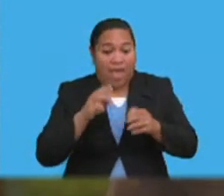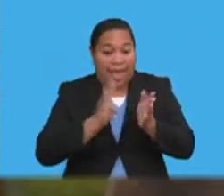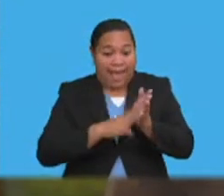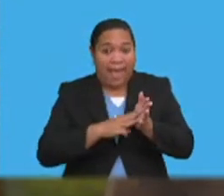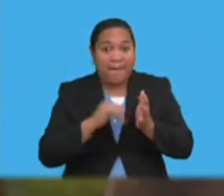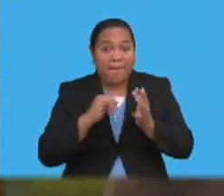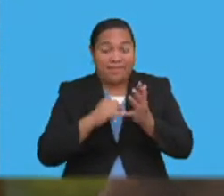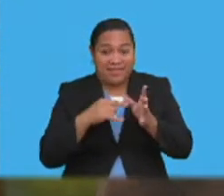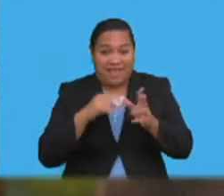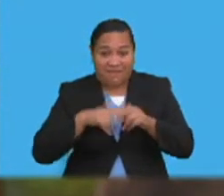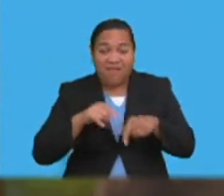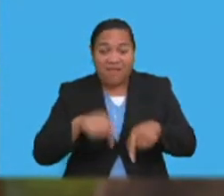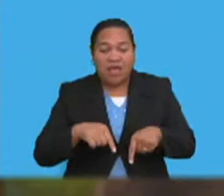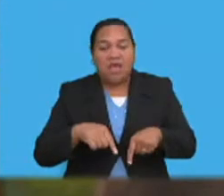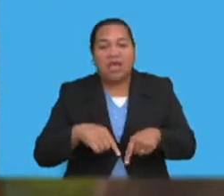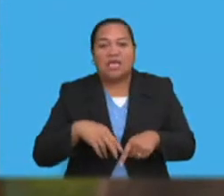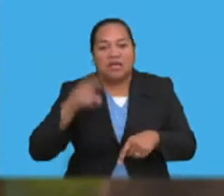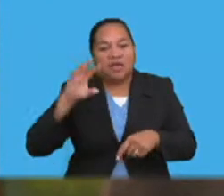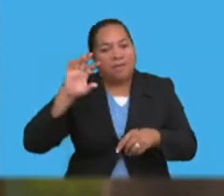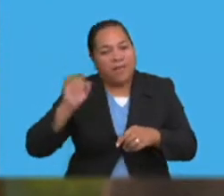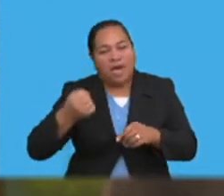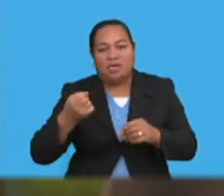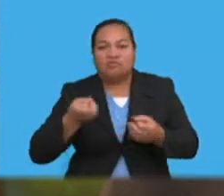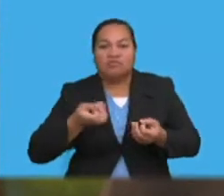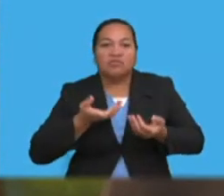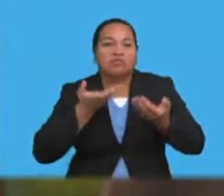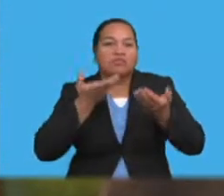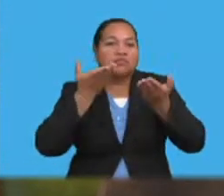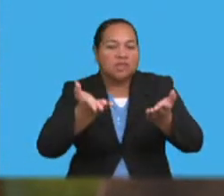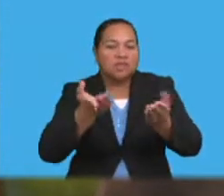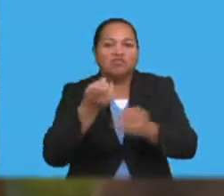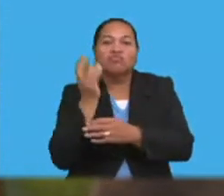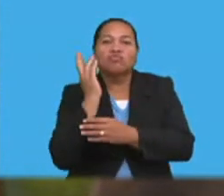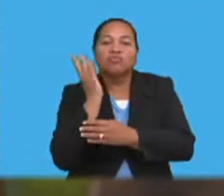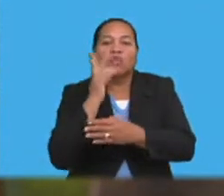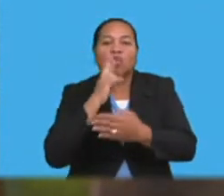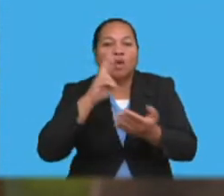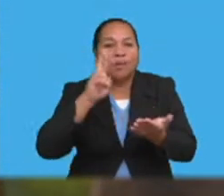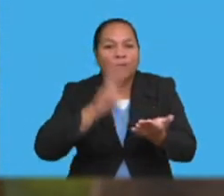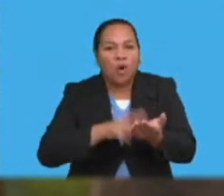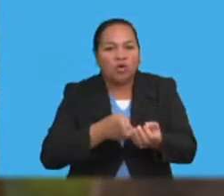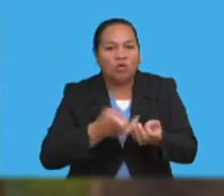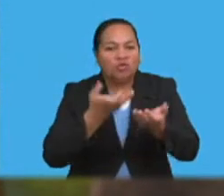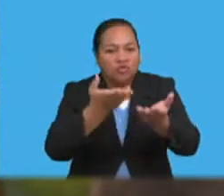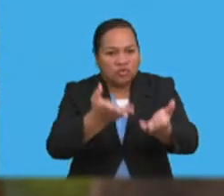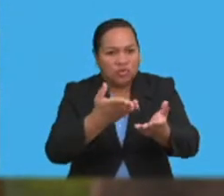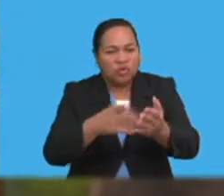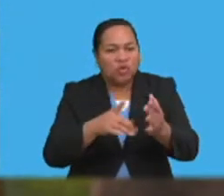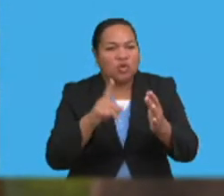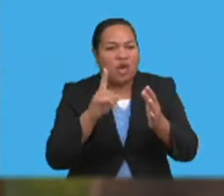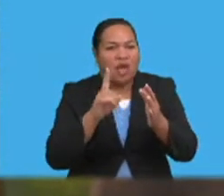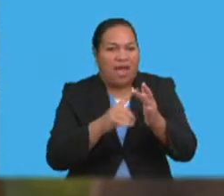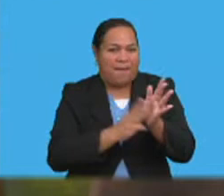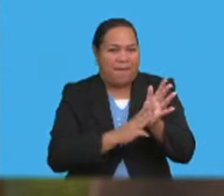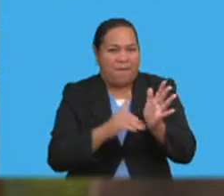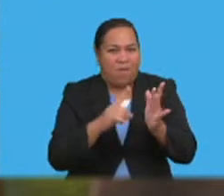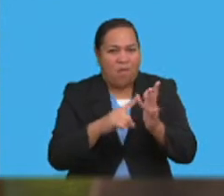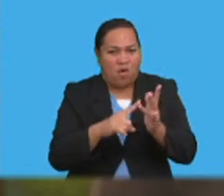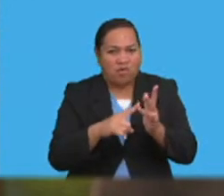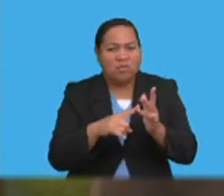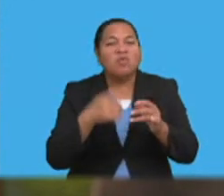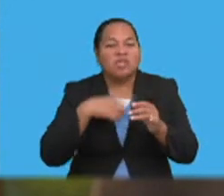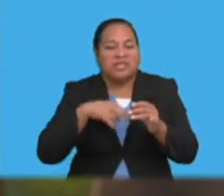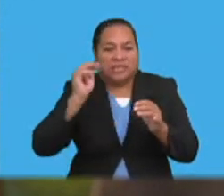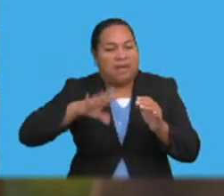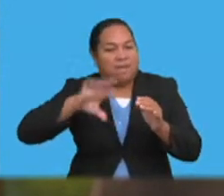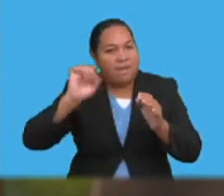to submit a report of the incident to the International Maritime Organization, or IMO, as required under the International